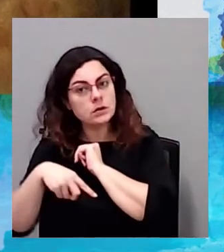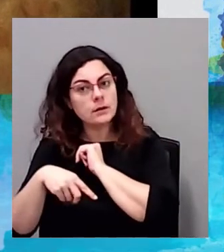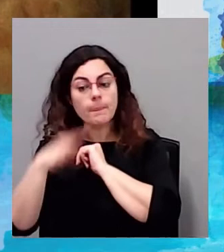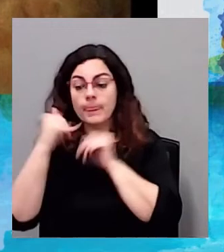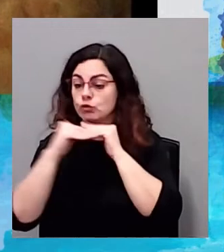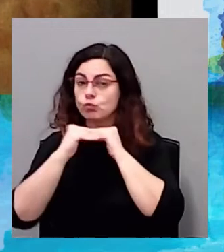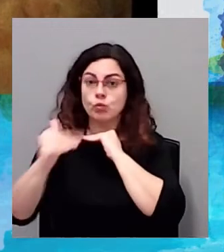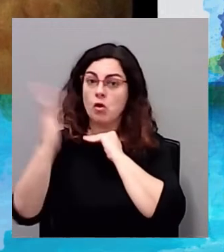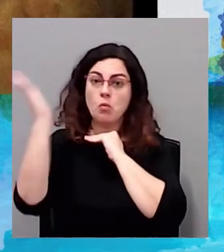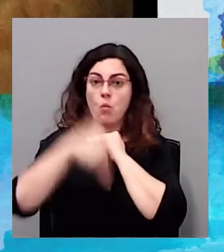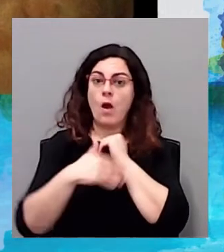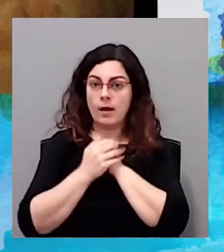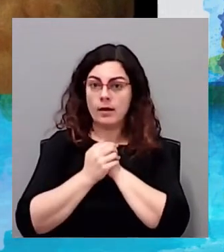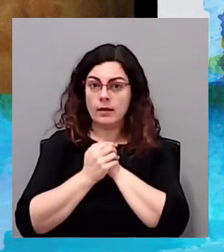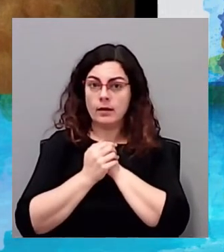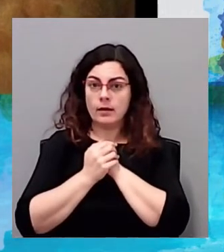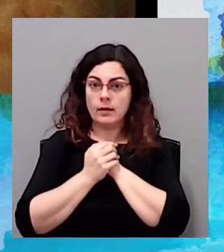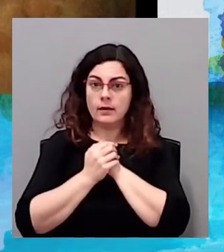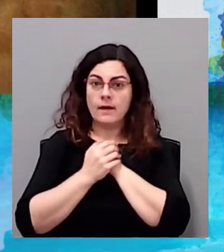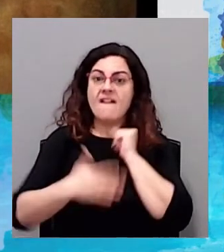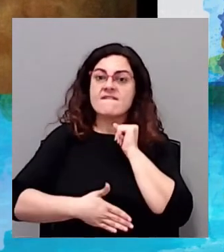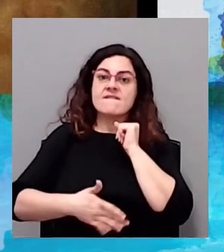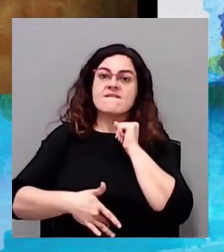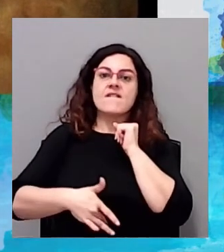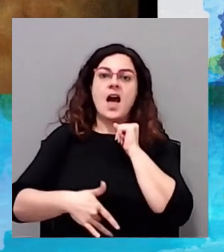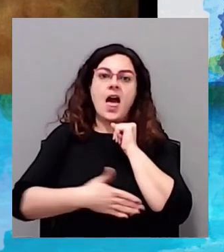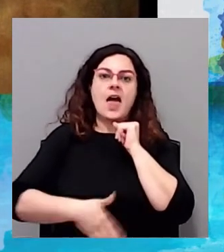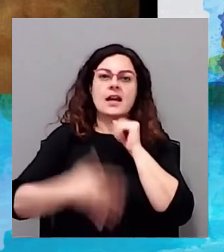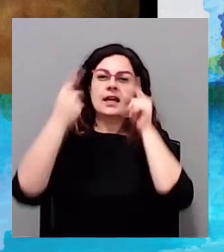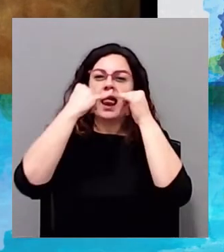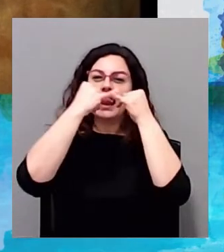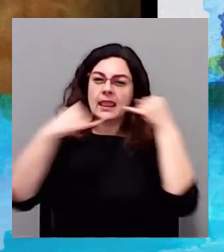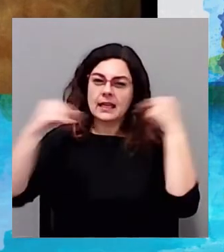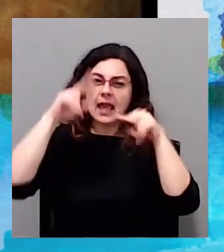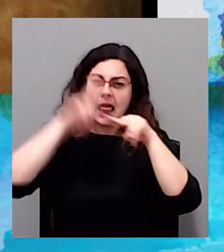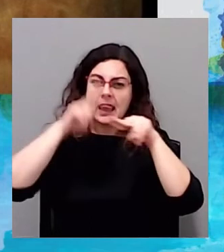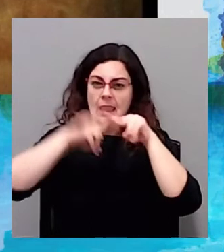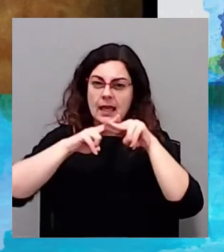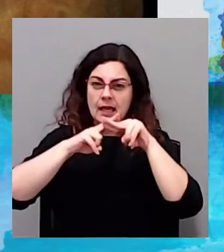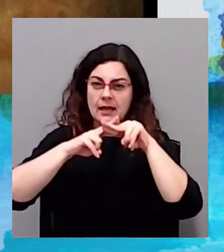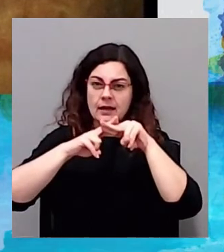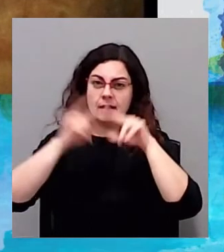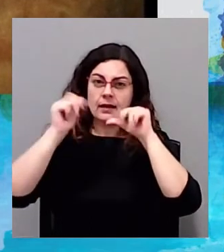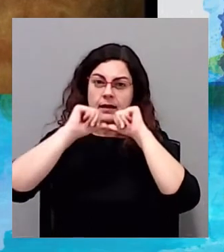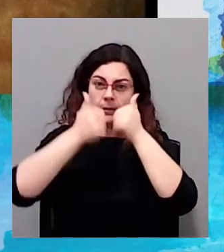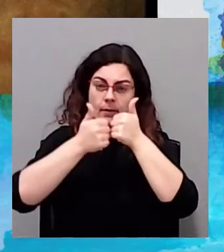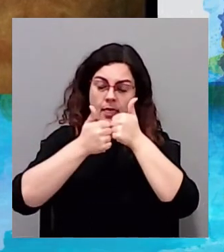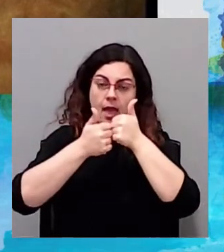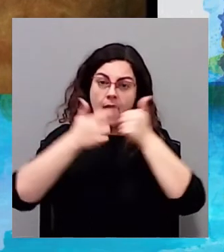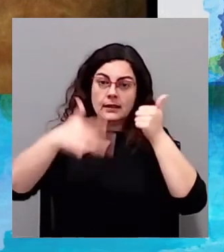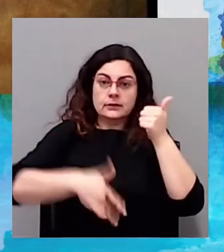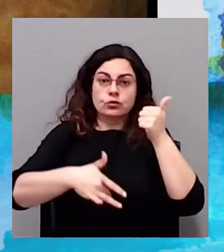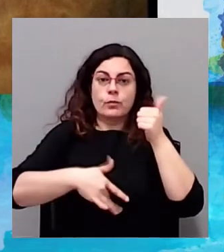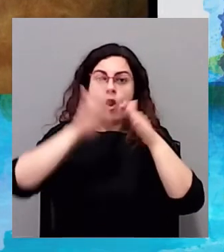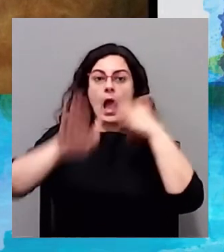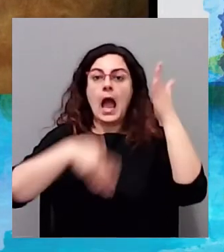perspective. We have an invisible floor that the bison is standing on as well.